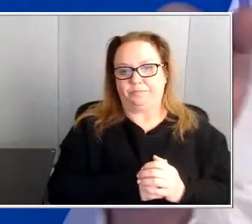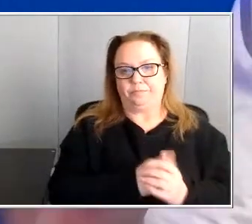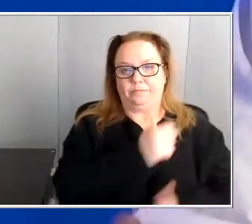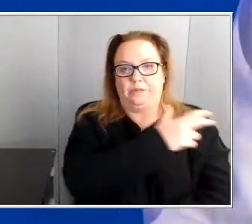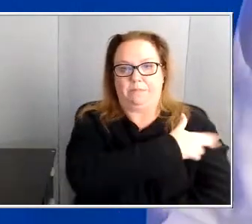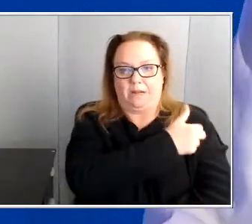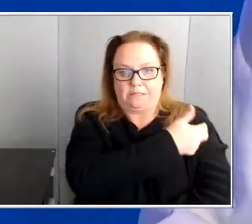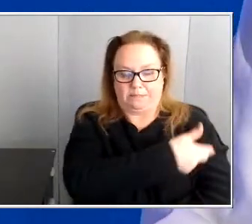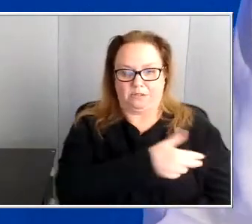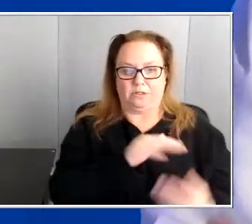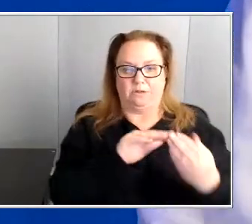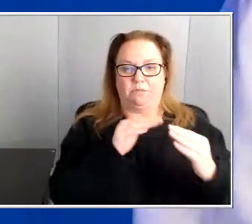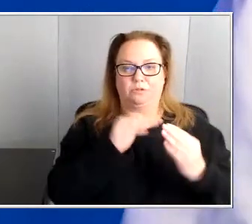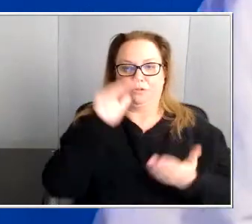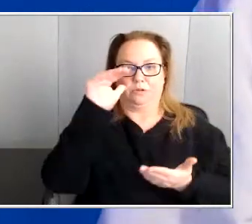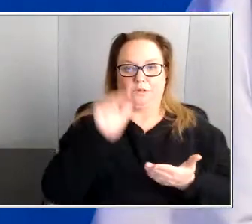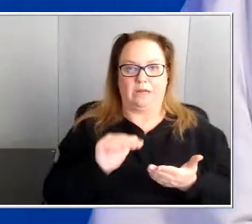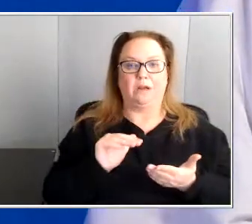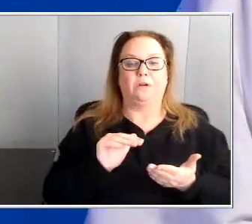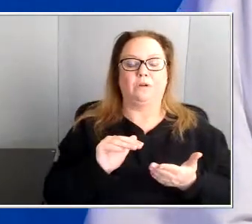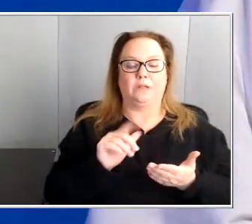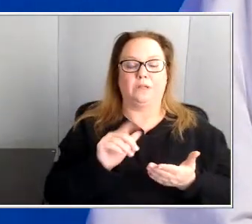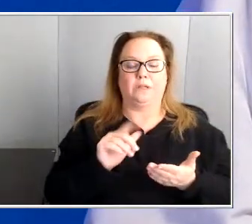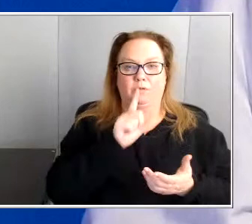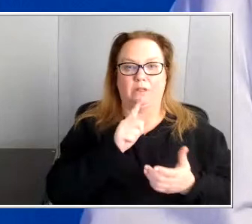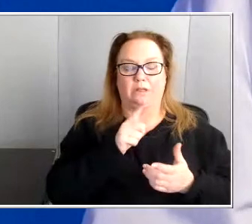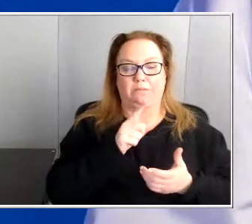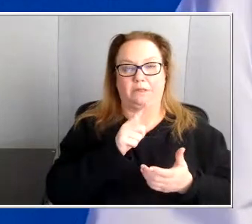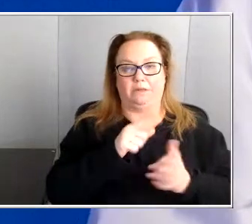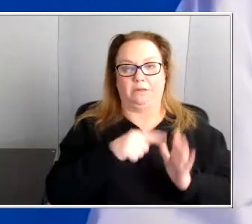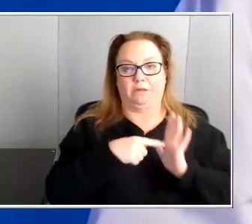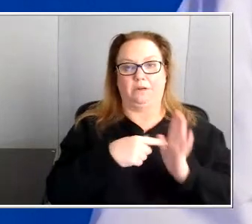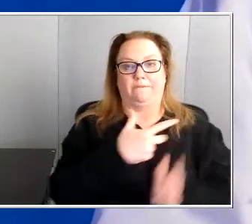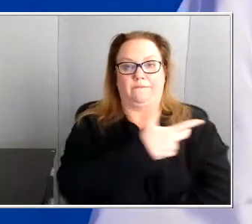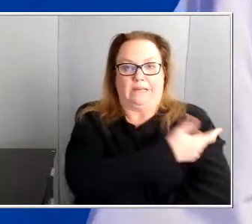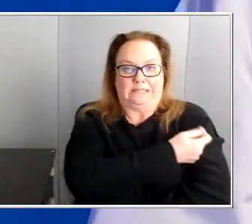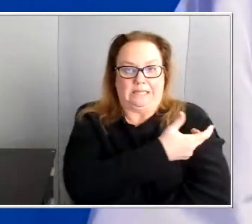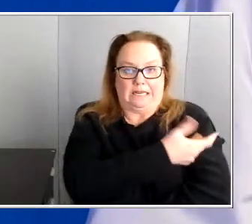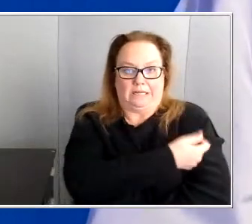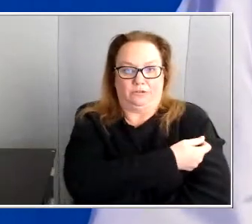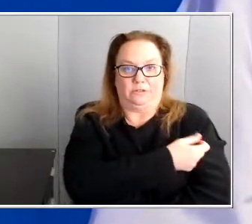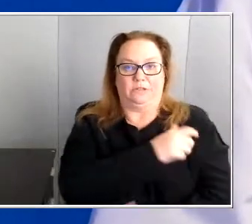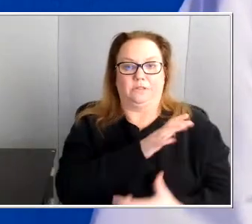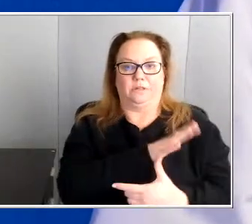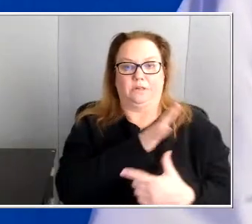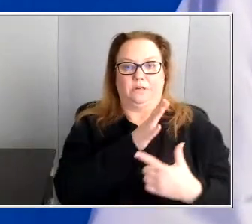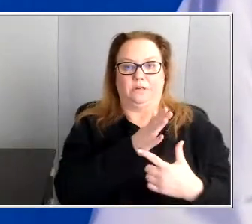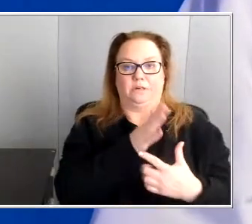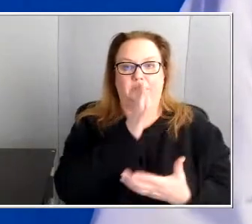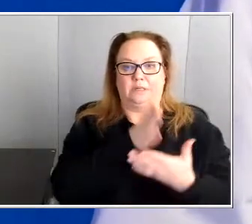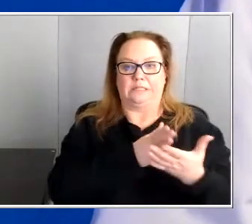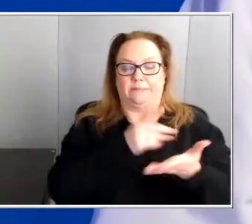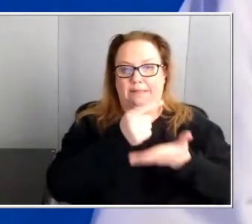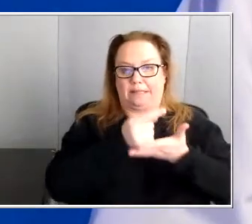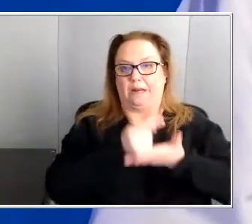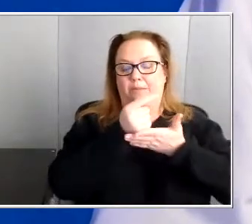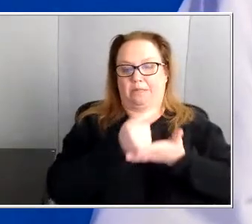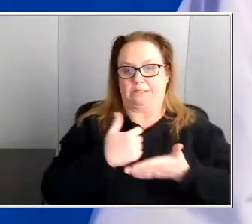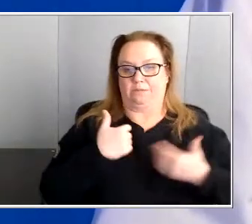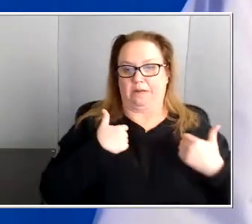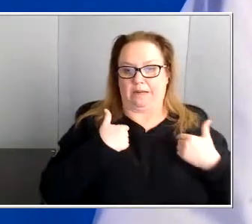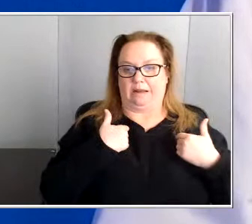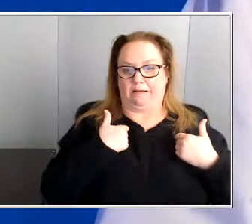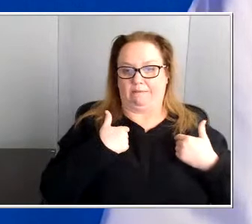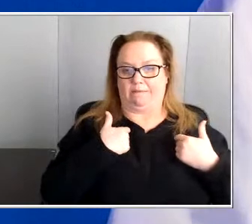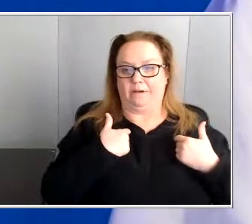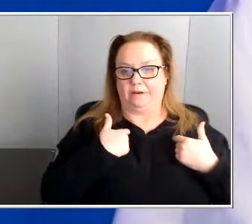But hospitalizations are down. I think that can really be attributed to vaccinations and some of the therapies that we have had over